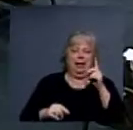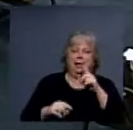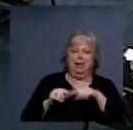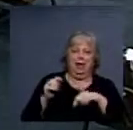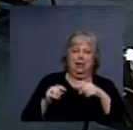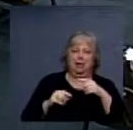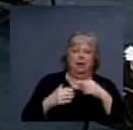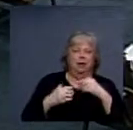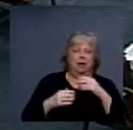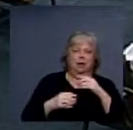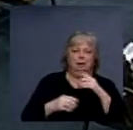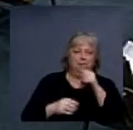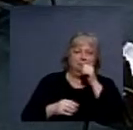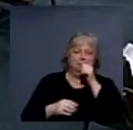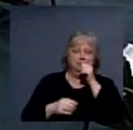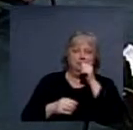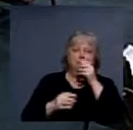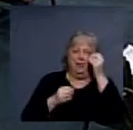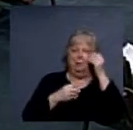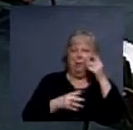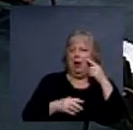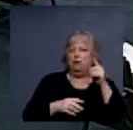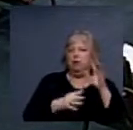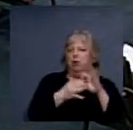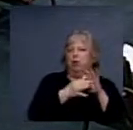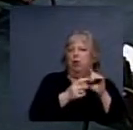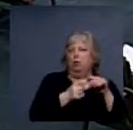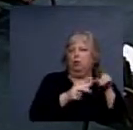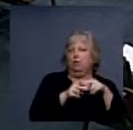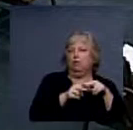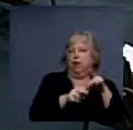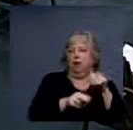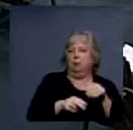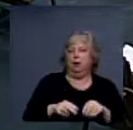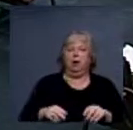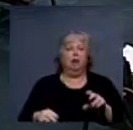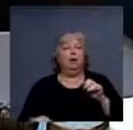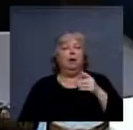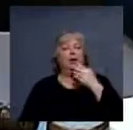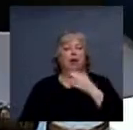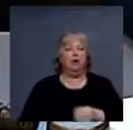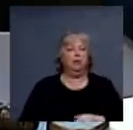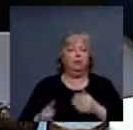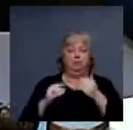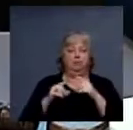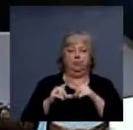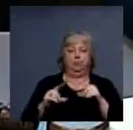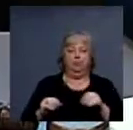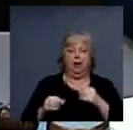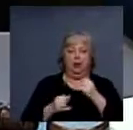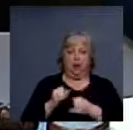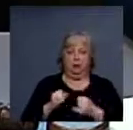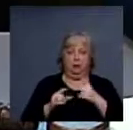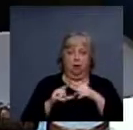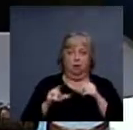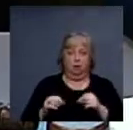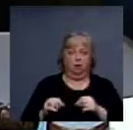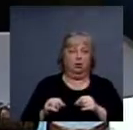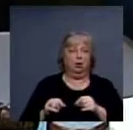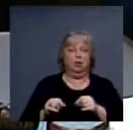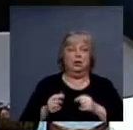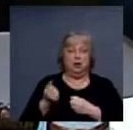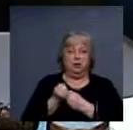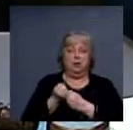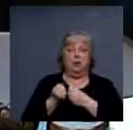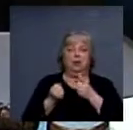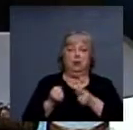Thank you. Mm-hmm. Okay, thank you, Mr. Ritchie. Thank you. The last card I have in favor